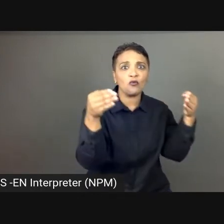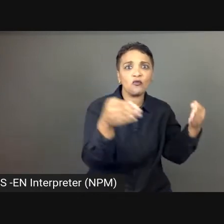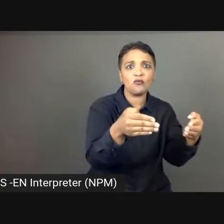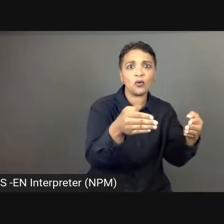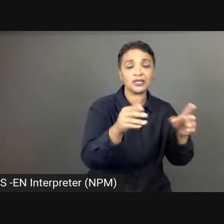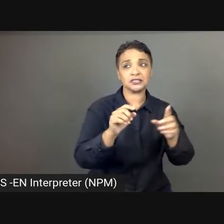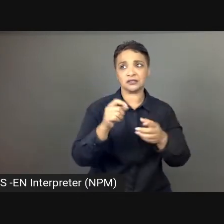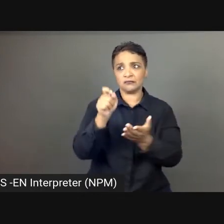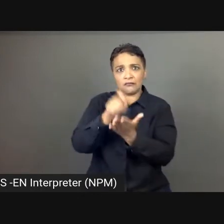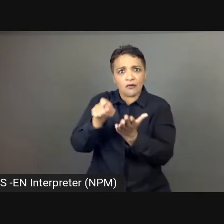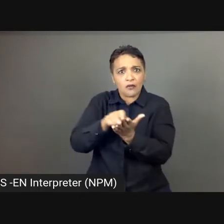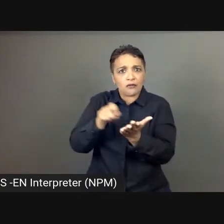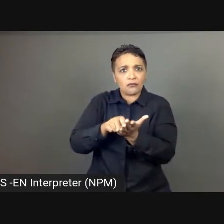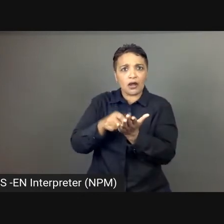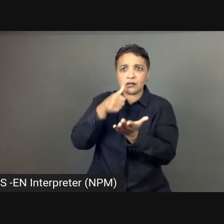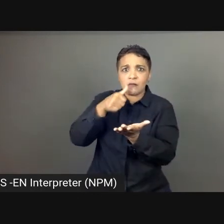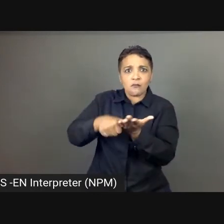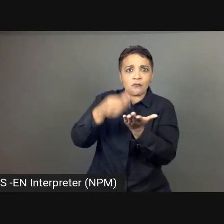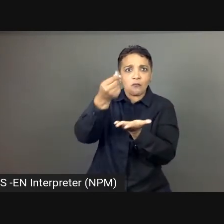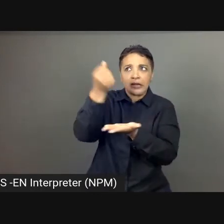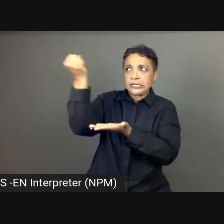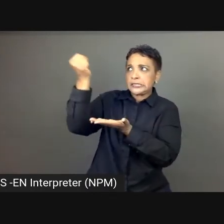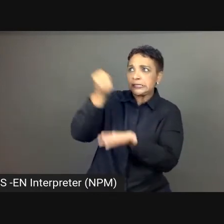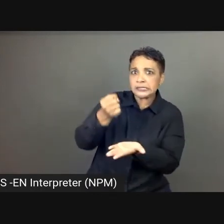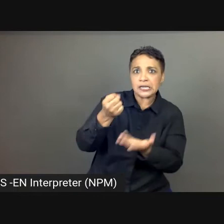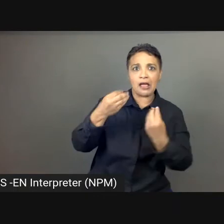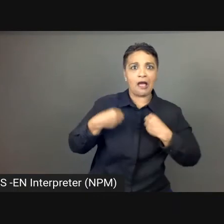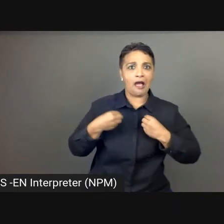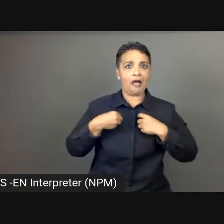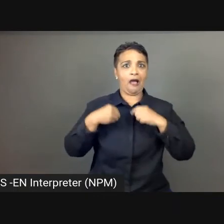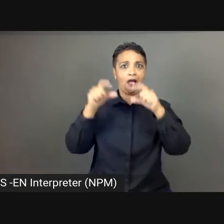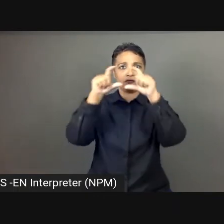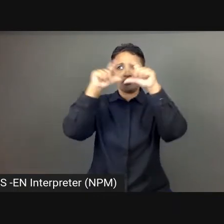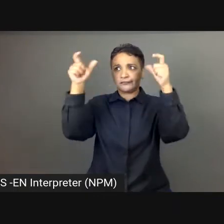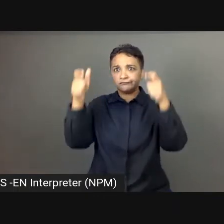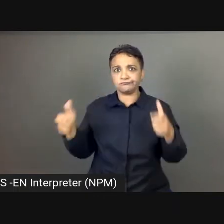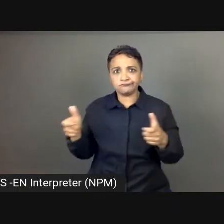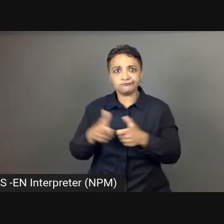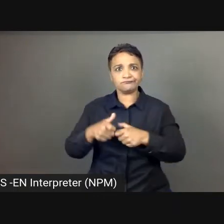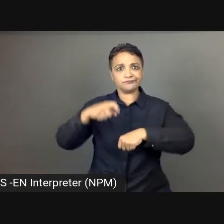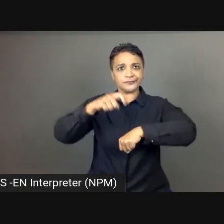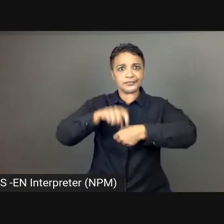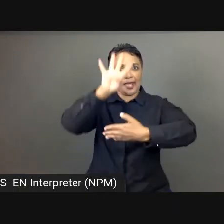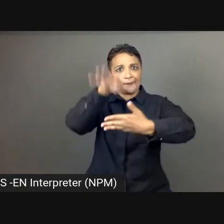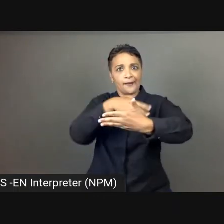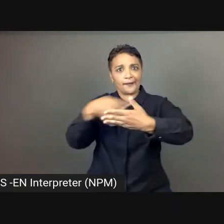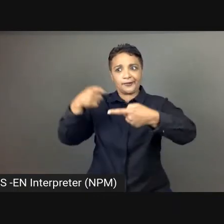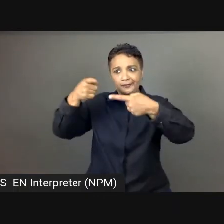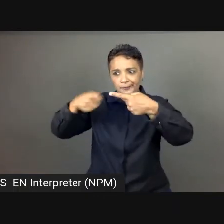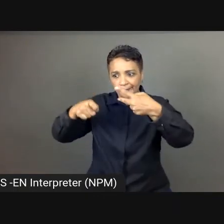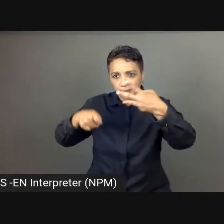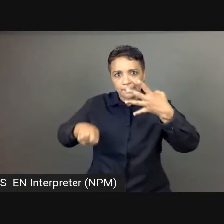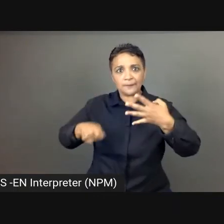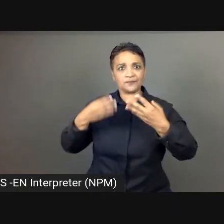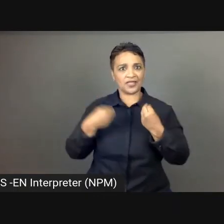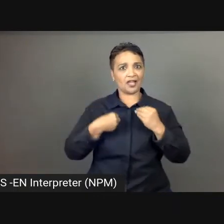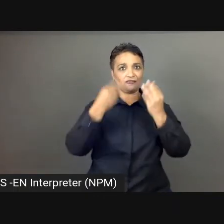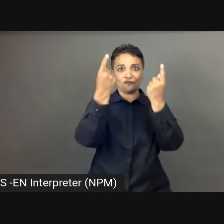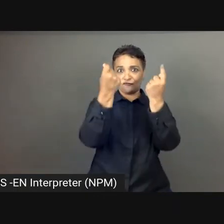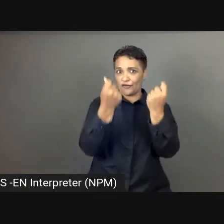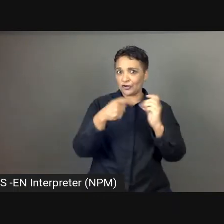proposals. And have Gantt charts and do financial plans and so forth. And in a